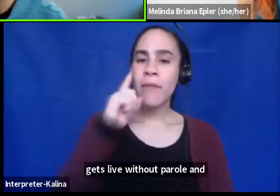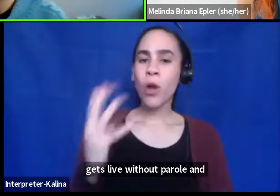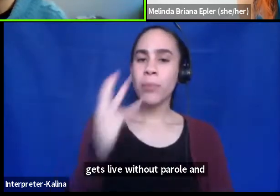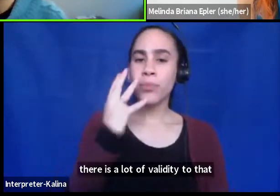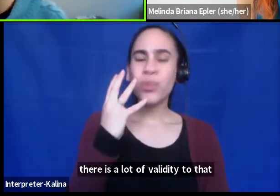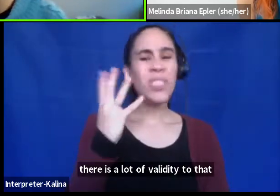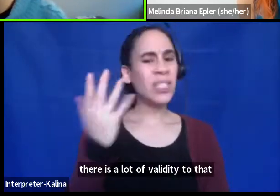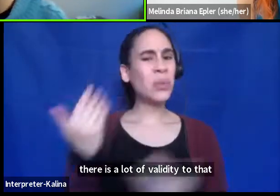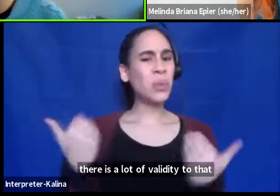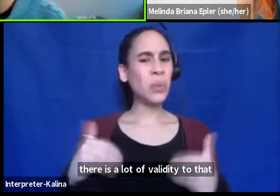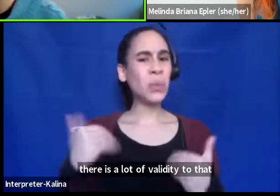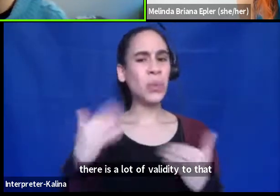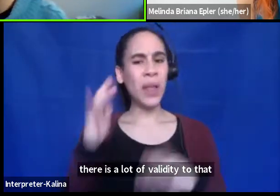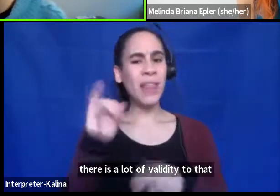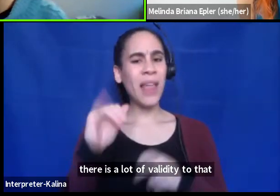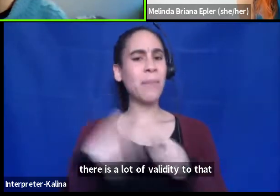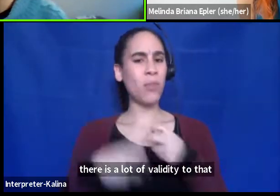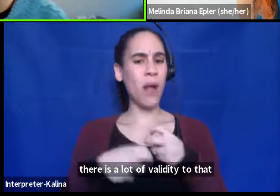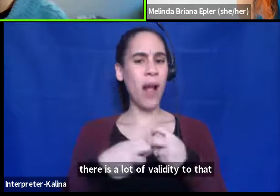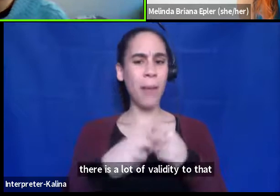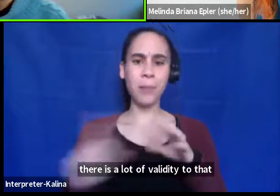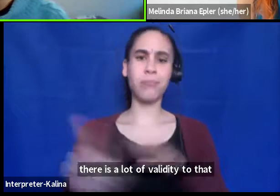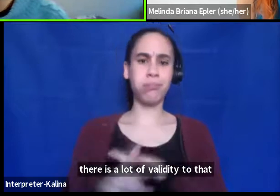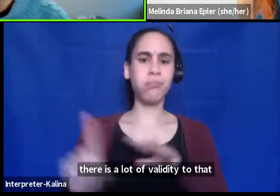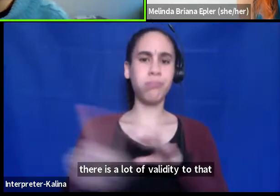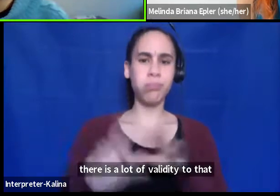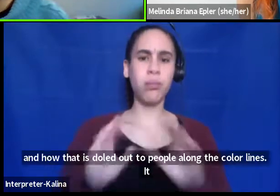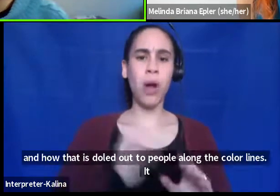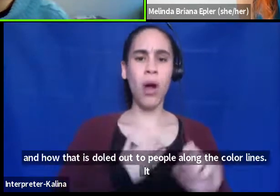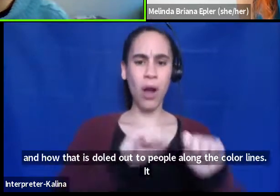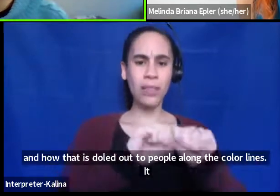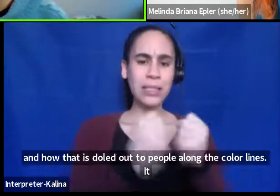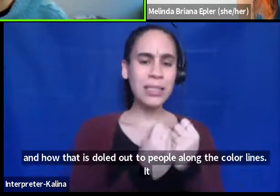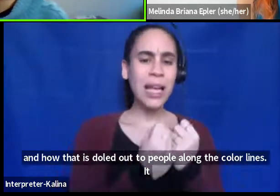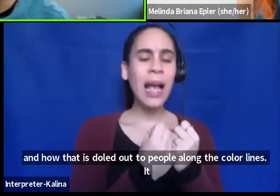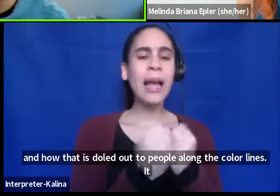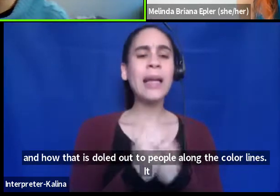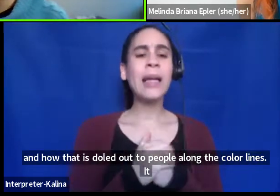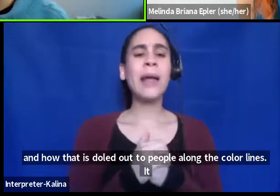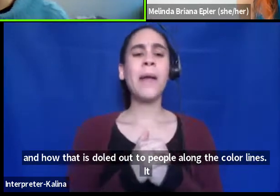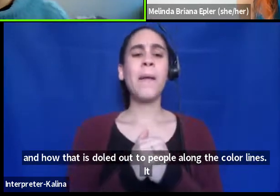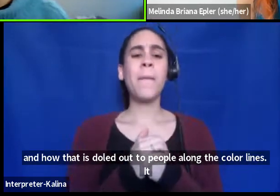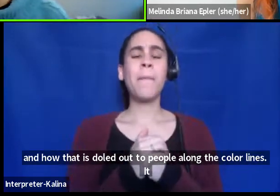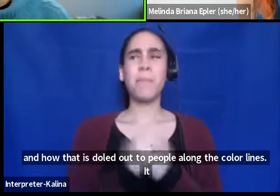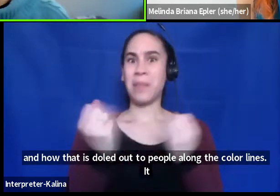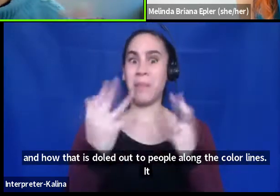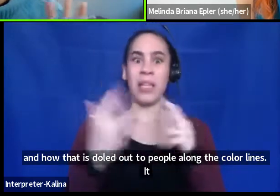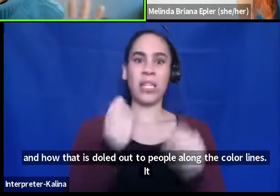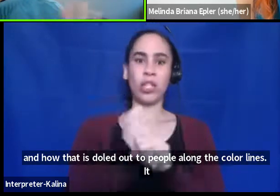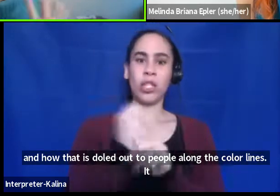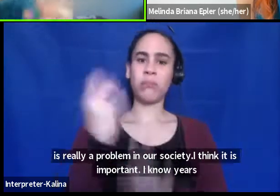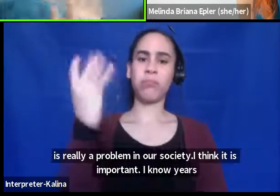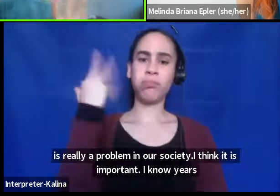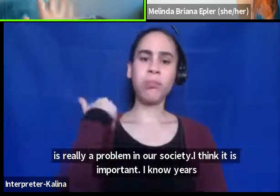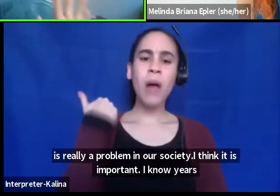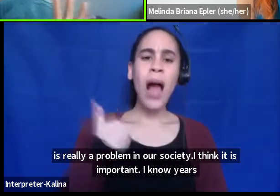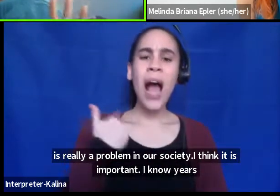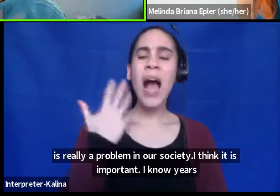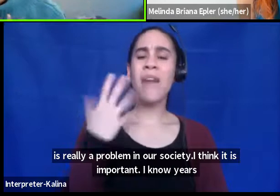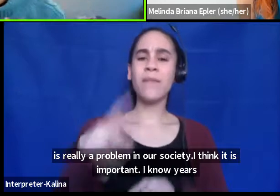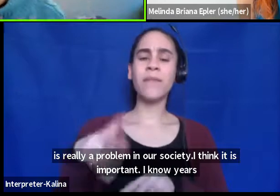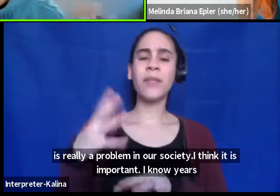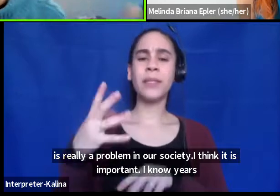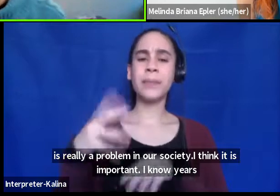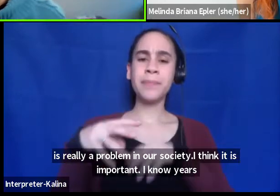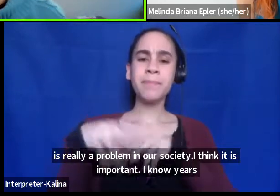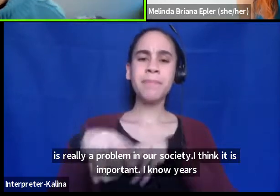in our society. And I think it's important. And I know years ago, there was a movement where people would say like, oh, I don't see